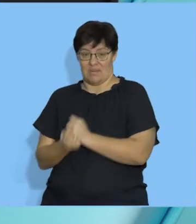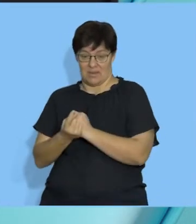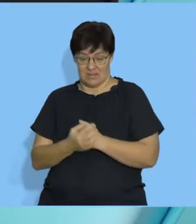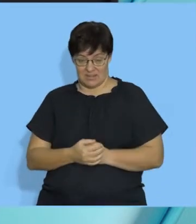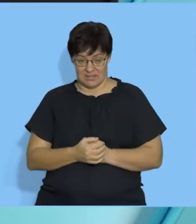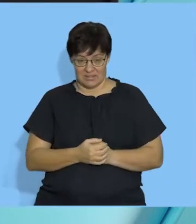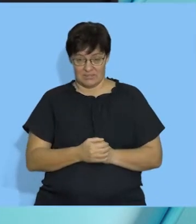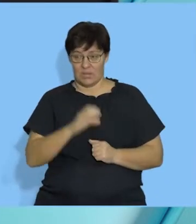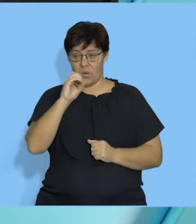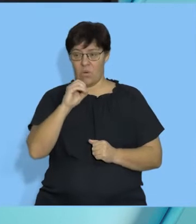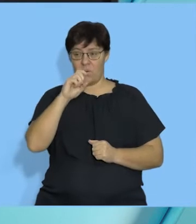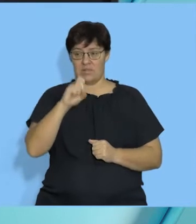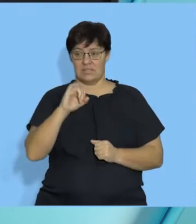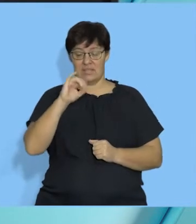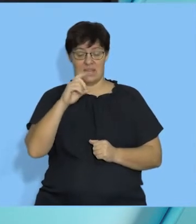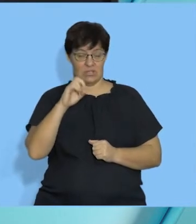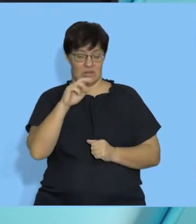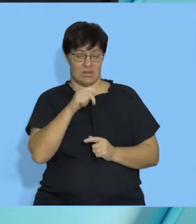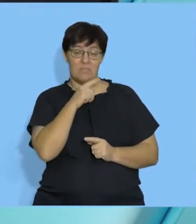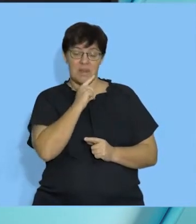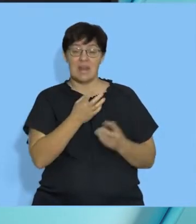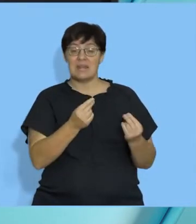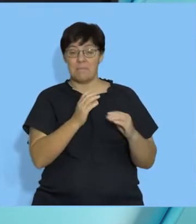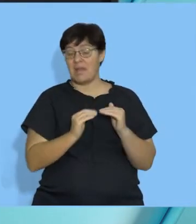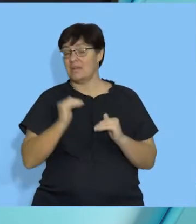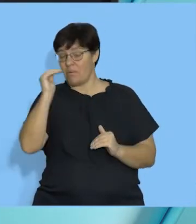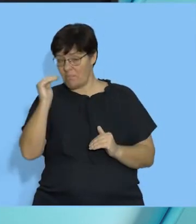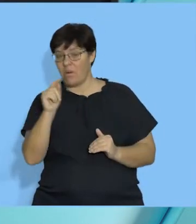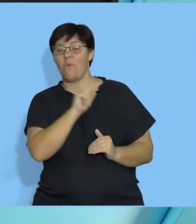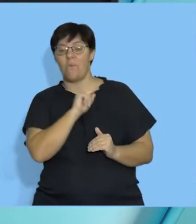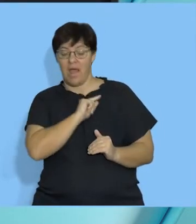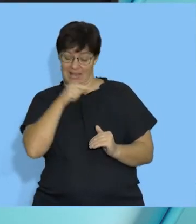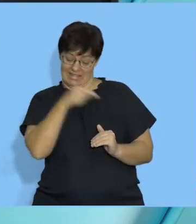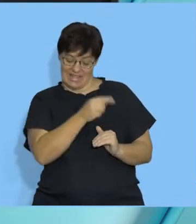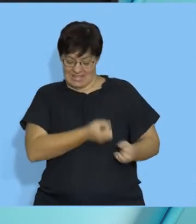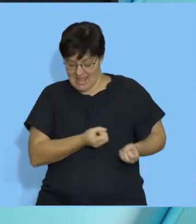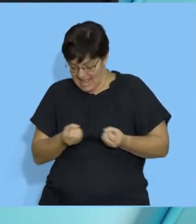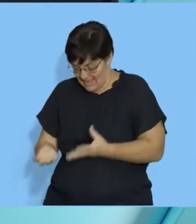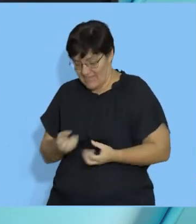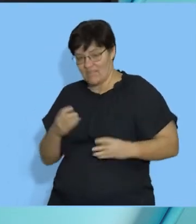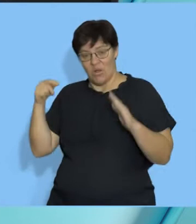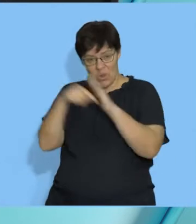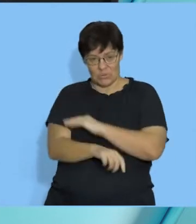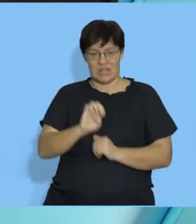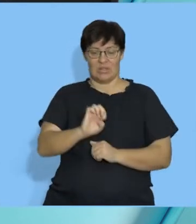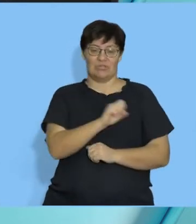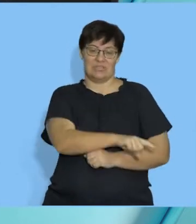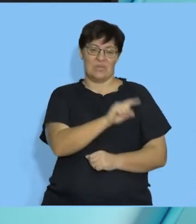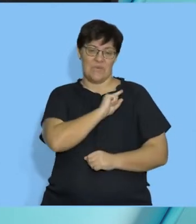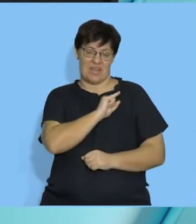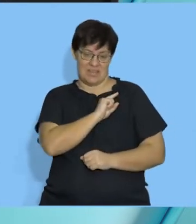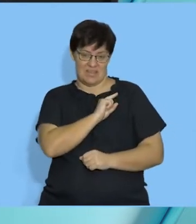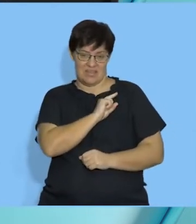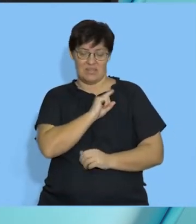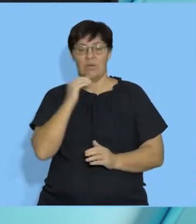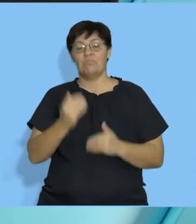whose oxidation number increases is a result of that substance actually losing electrons. So the process